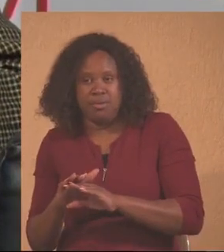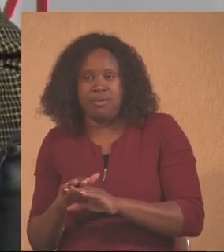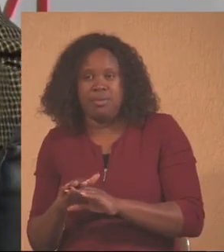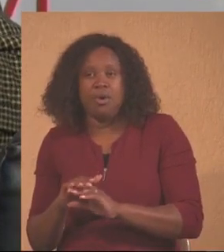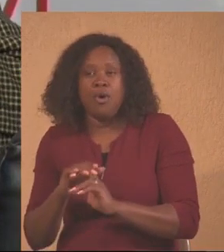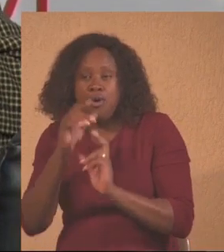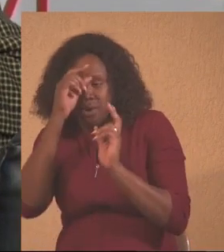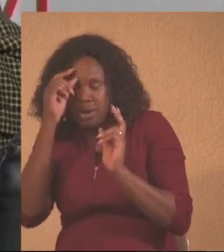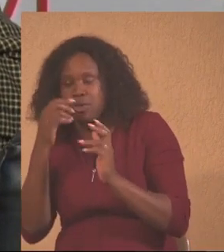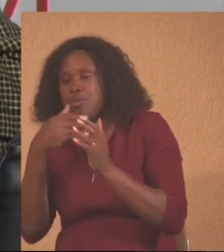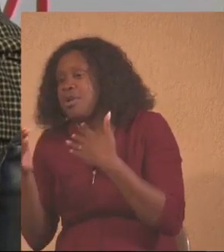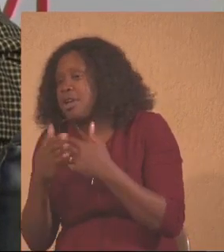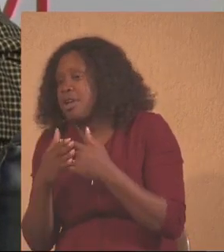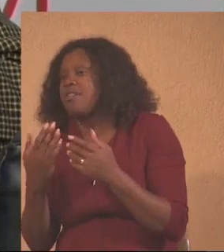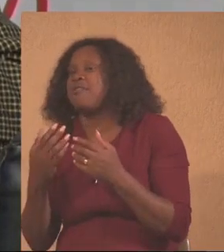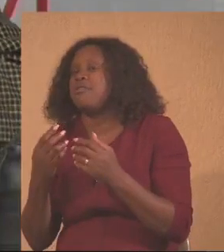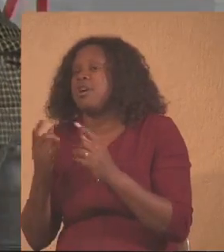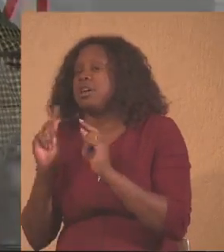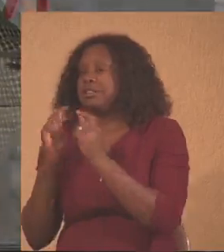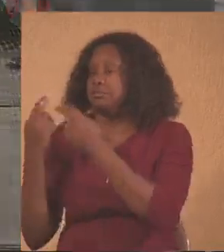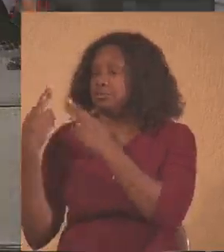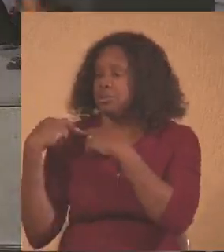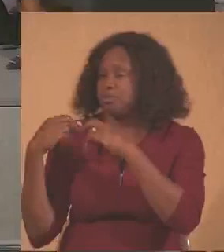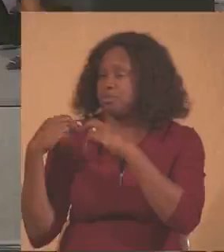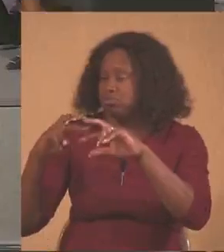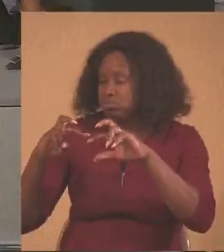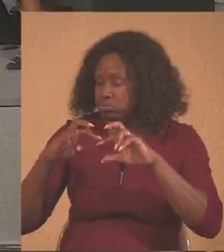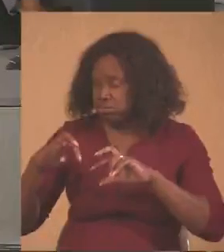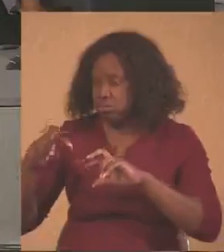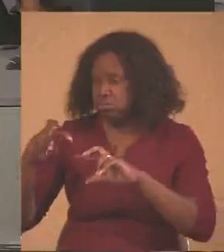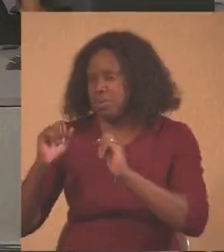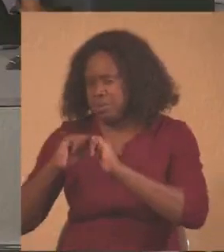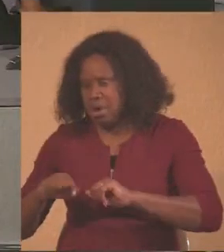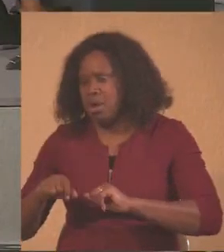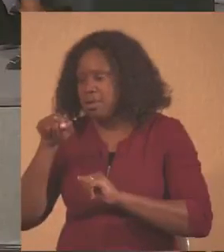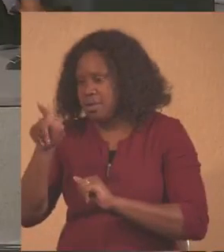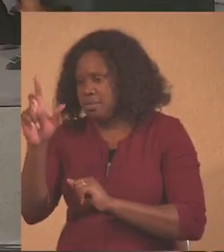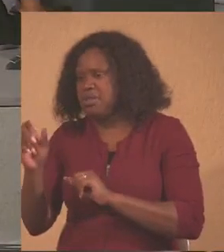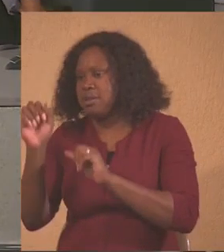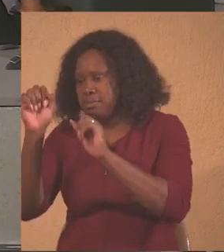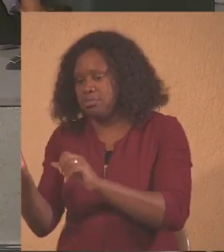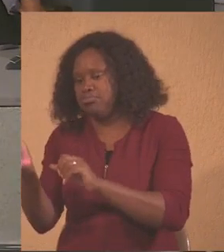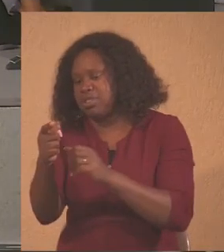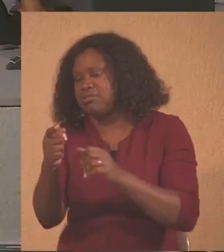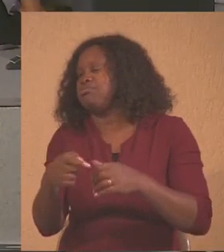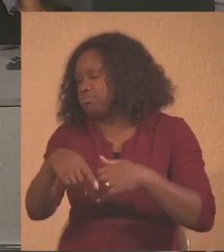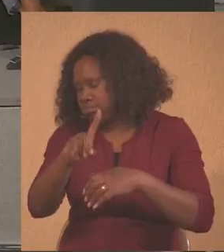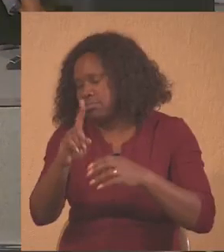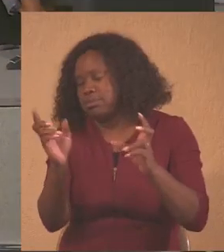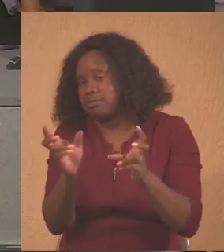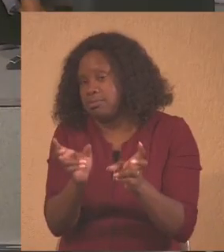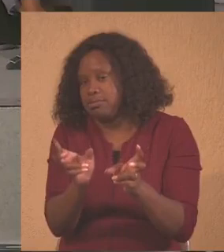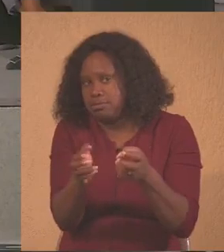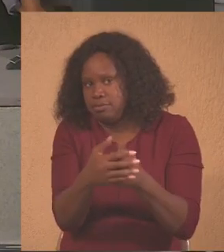someone, or us as Minister of Health, to qualify someone. This should go now for quarantine. This one we